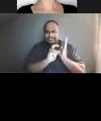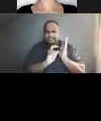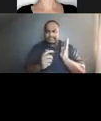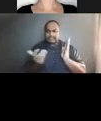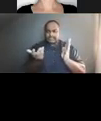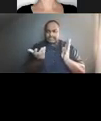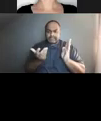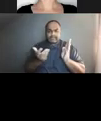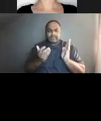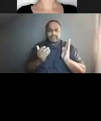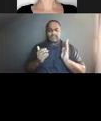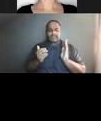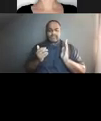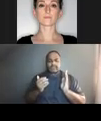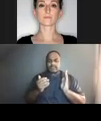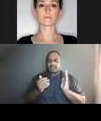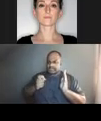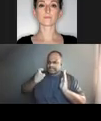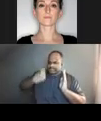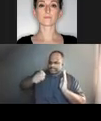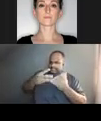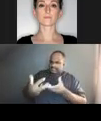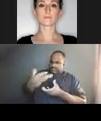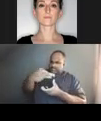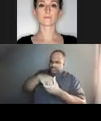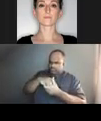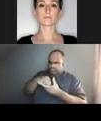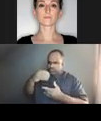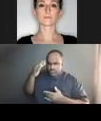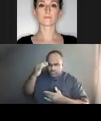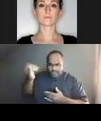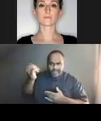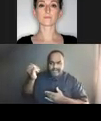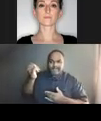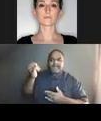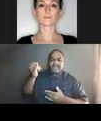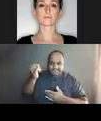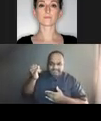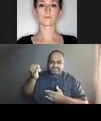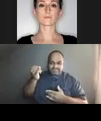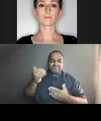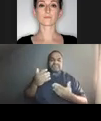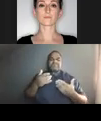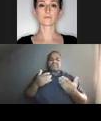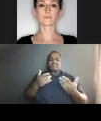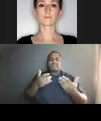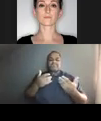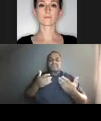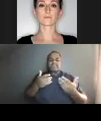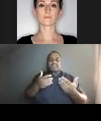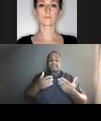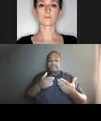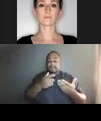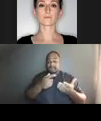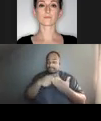poster, why do we need inclusion? So the project was concerned with